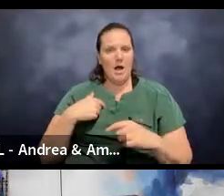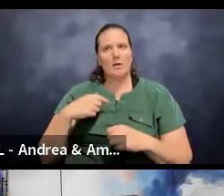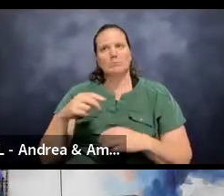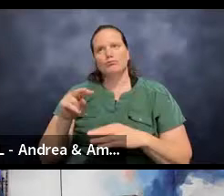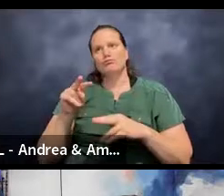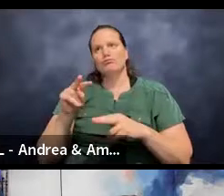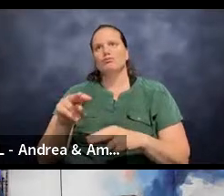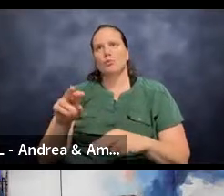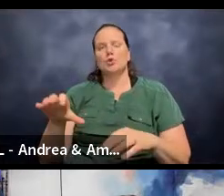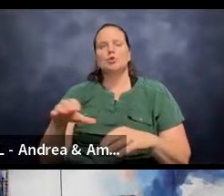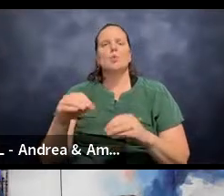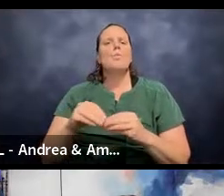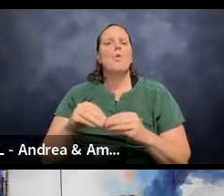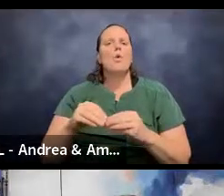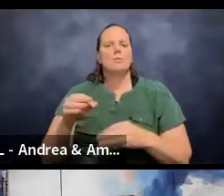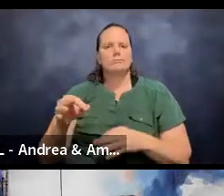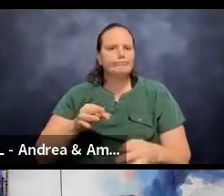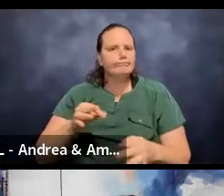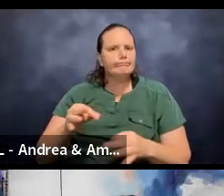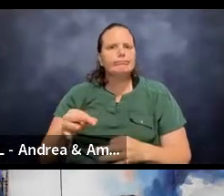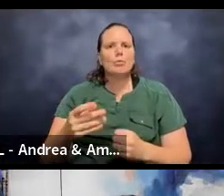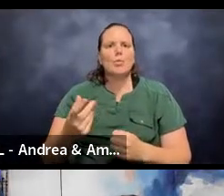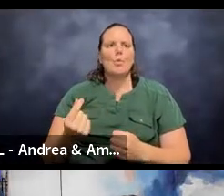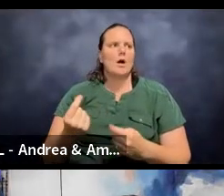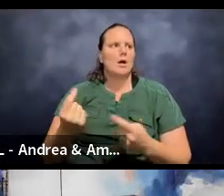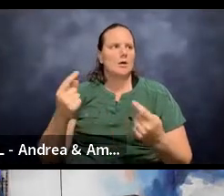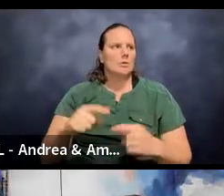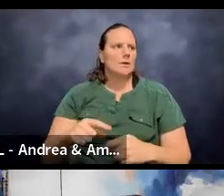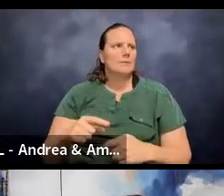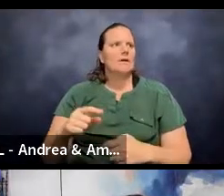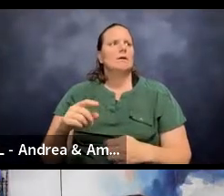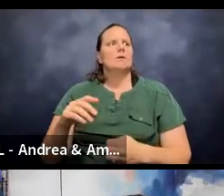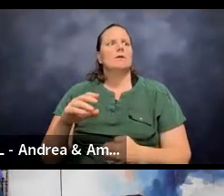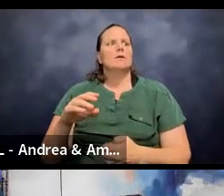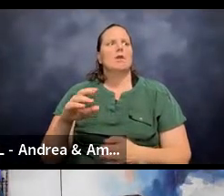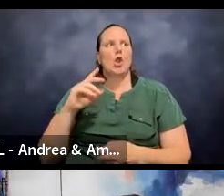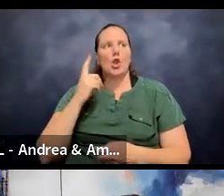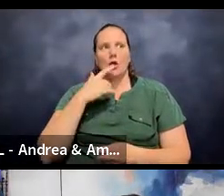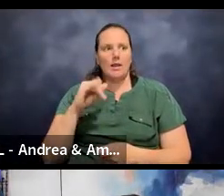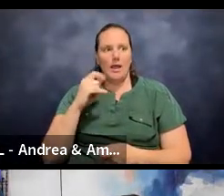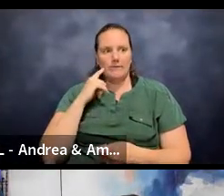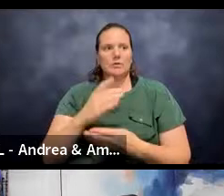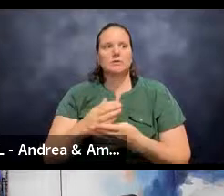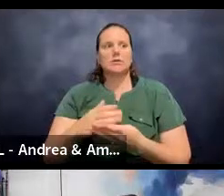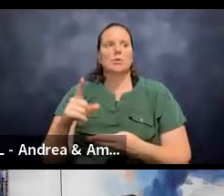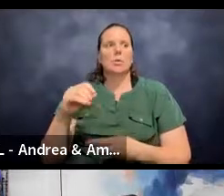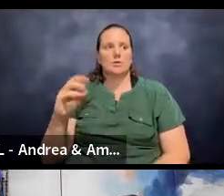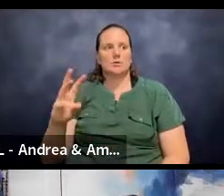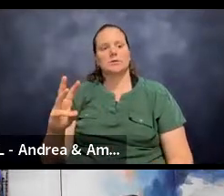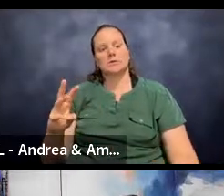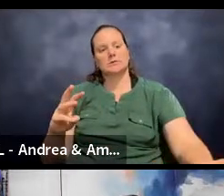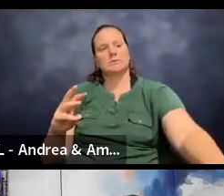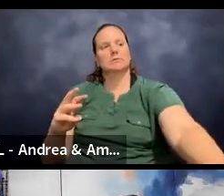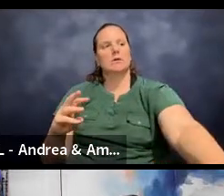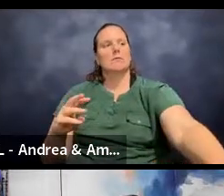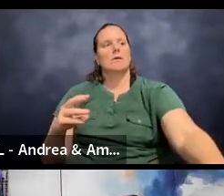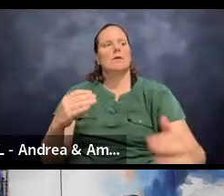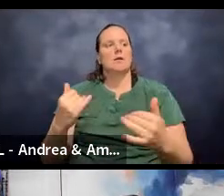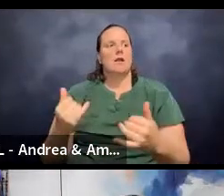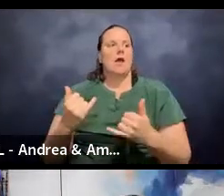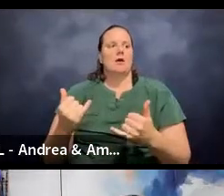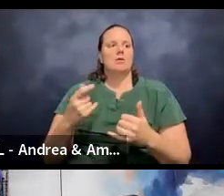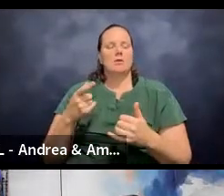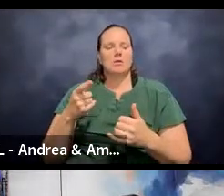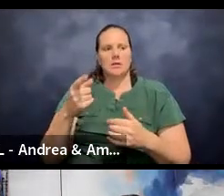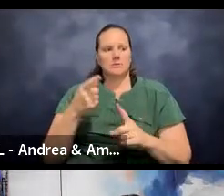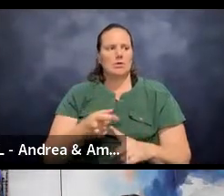we'll do a little bit more explanation as to what the agreement document landscape looks like for Section 106. But at this point,